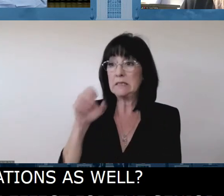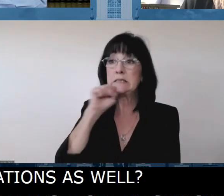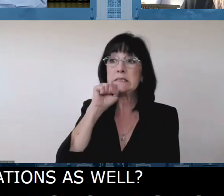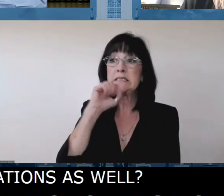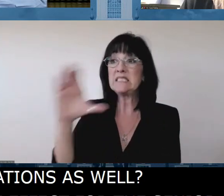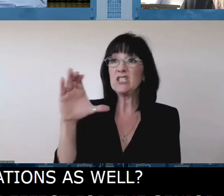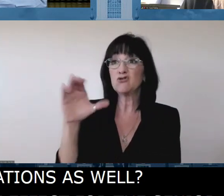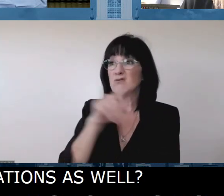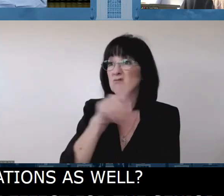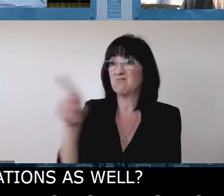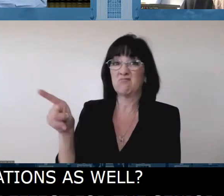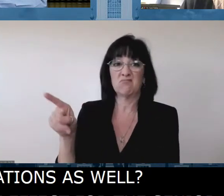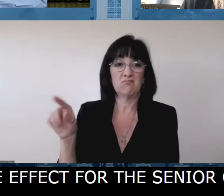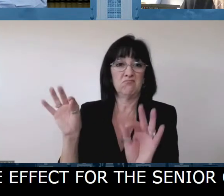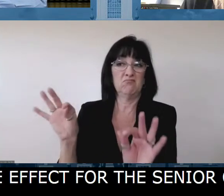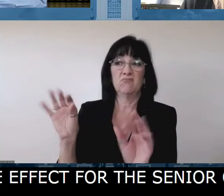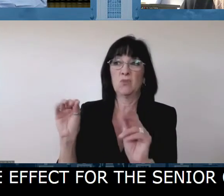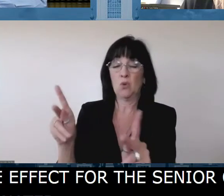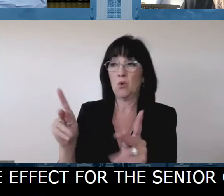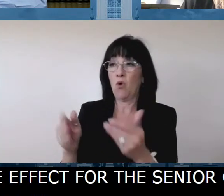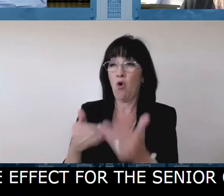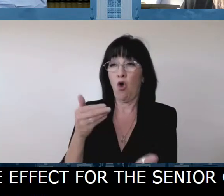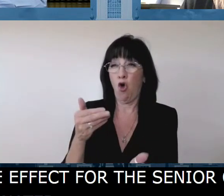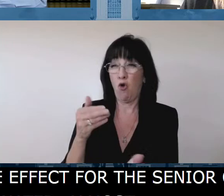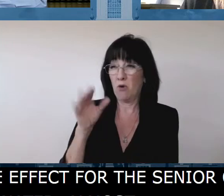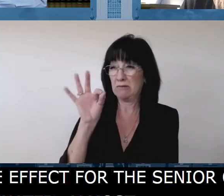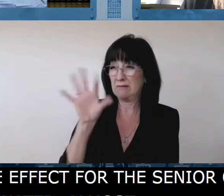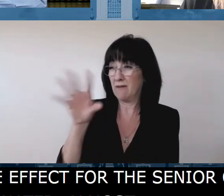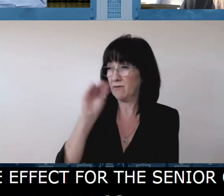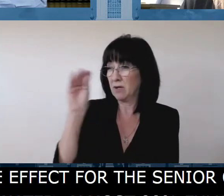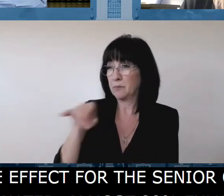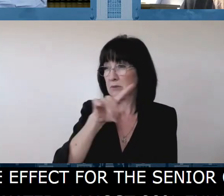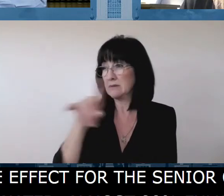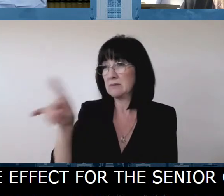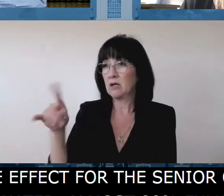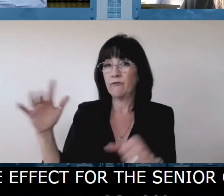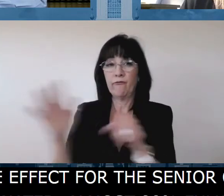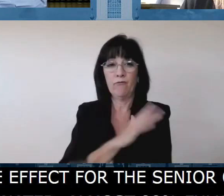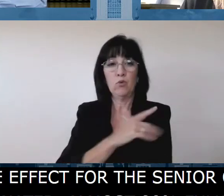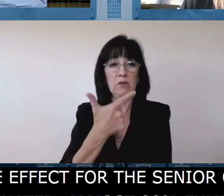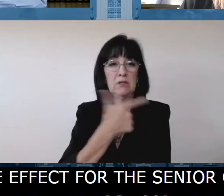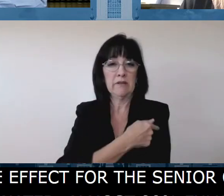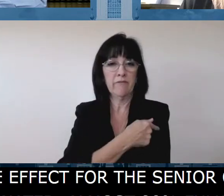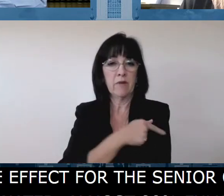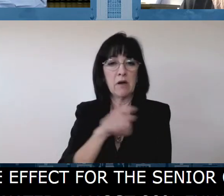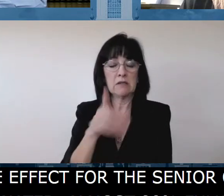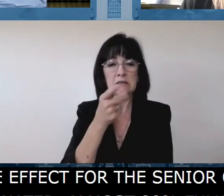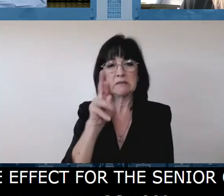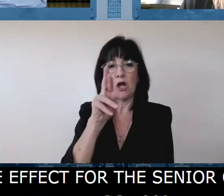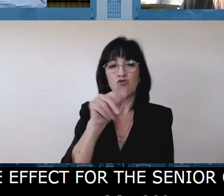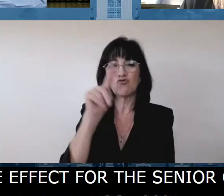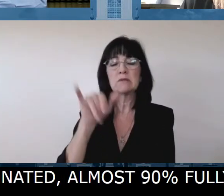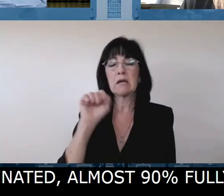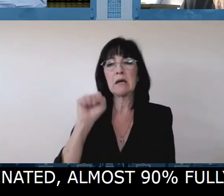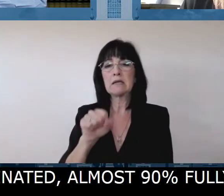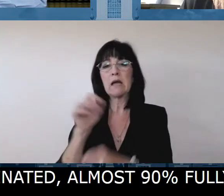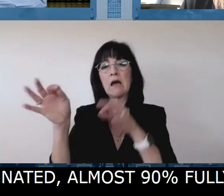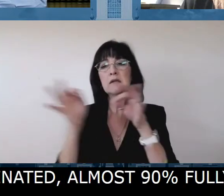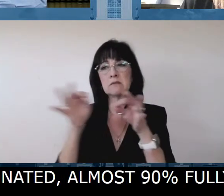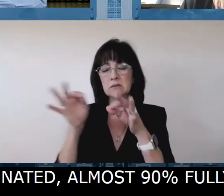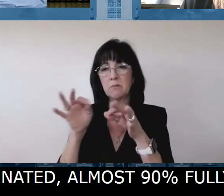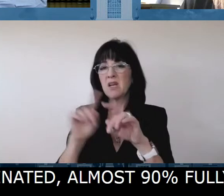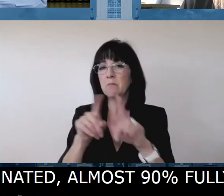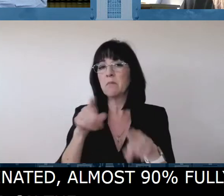vaccinated, to almost 90% fully vaccinated. Dr. Rattay can respond on the